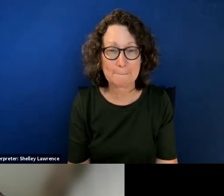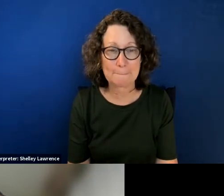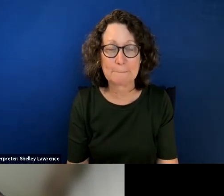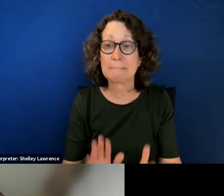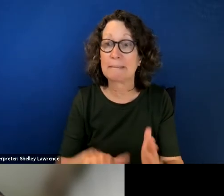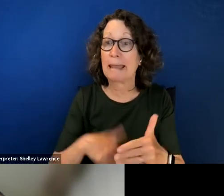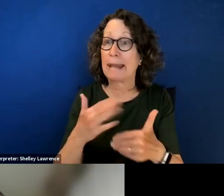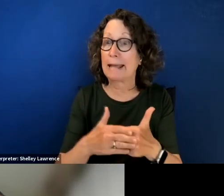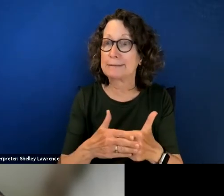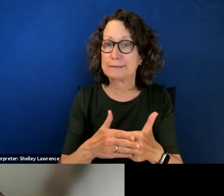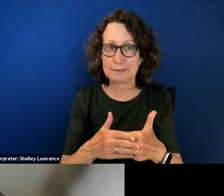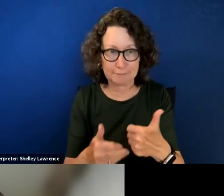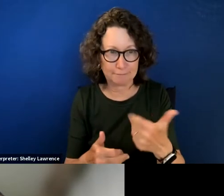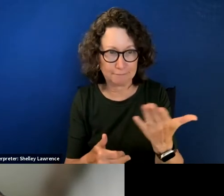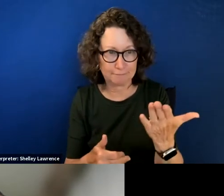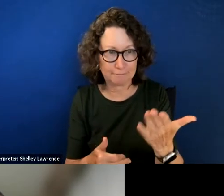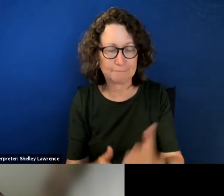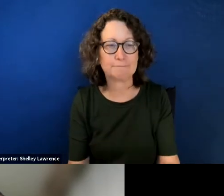Next slide.